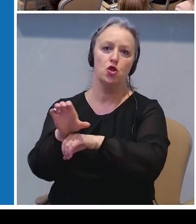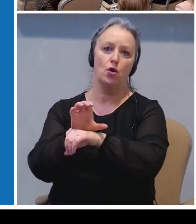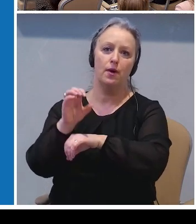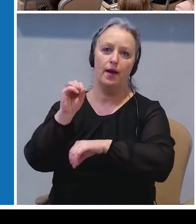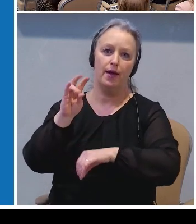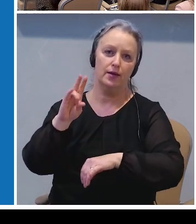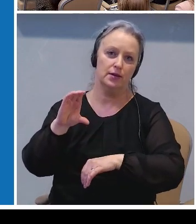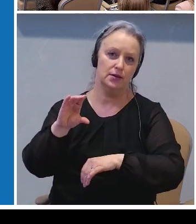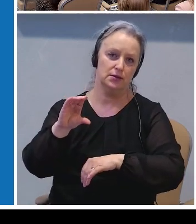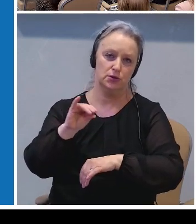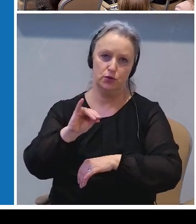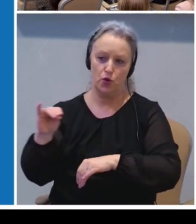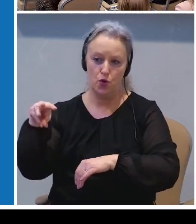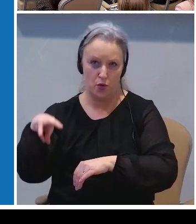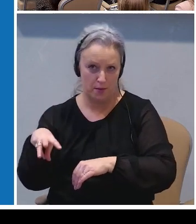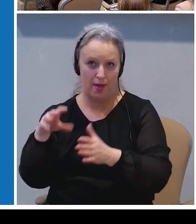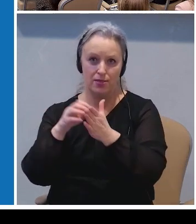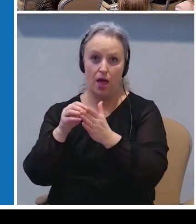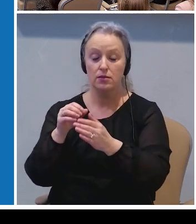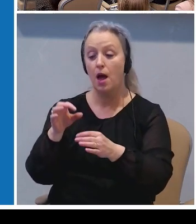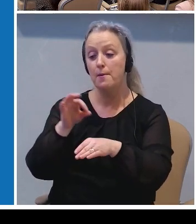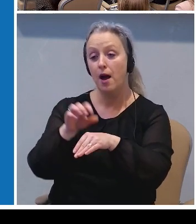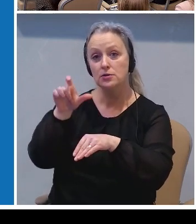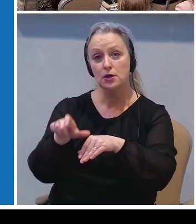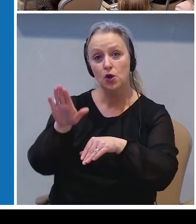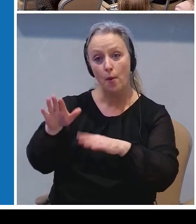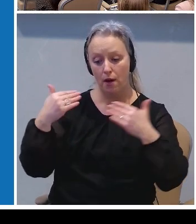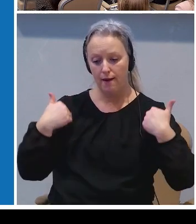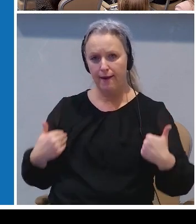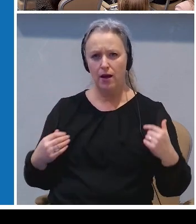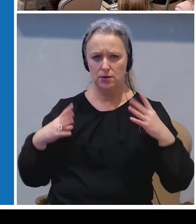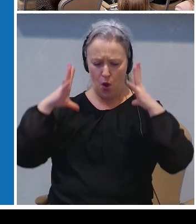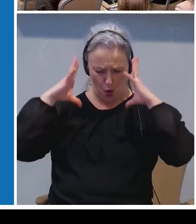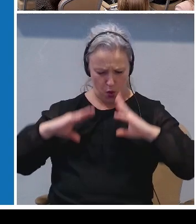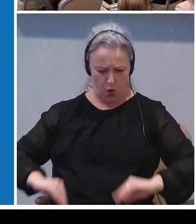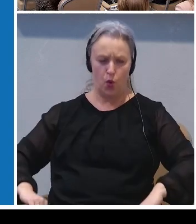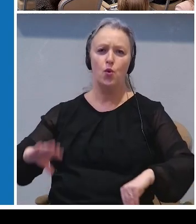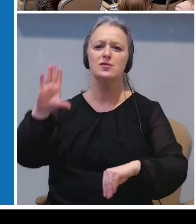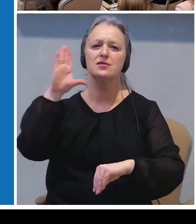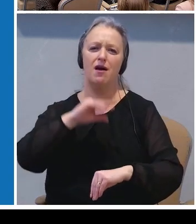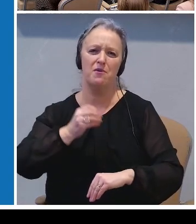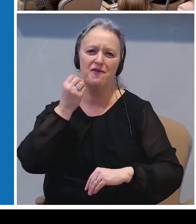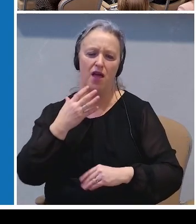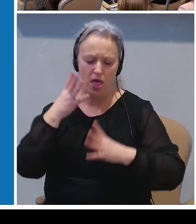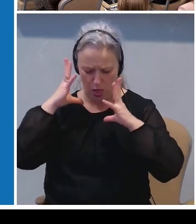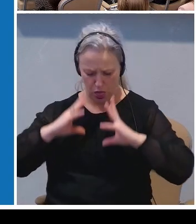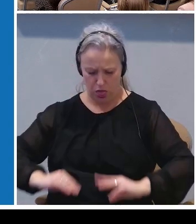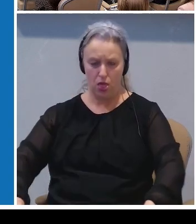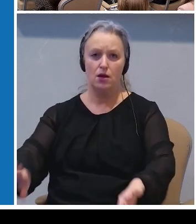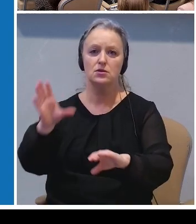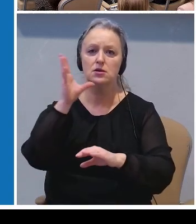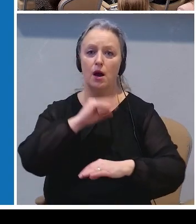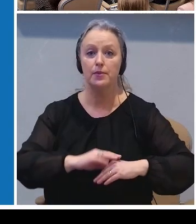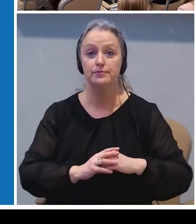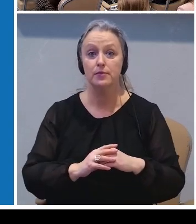of jõuab transplant see in Manchester. patsiendi kehas So we kõikjale. use the blood of Nüüd the oleme new Manchesteris juba donor to mitu give the aastat enzyme that seda